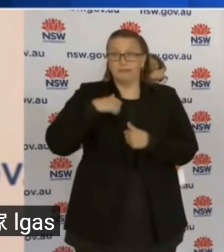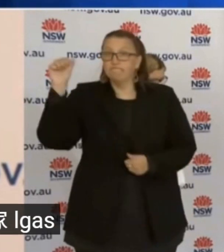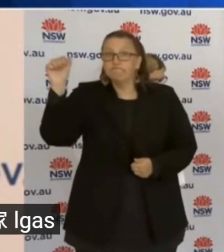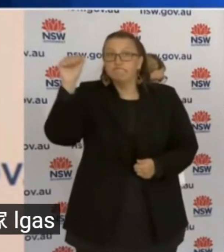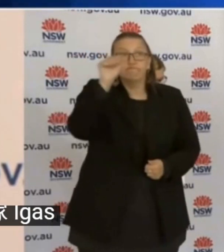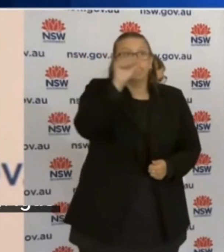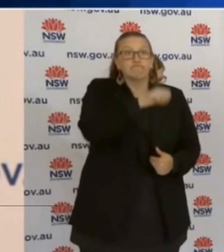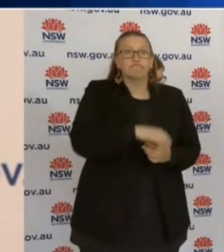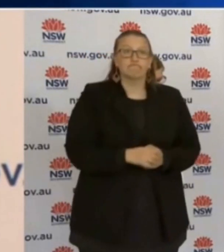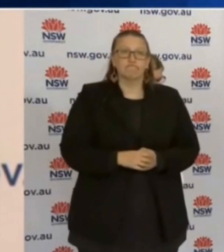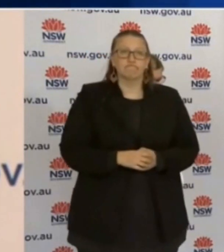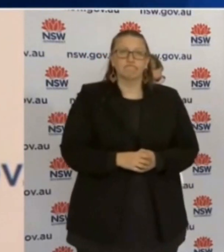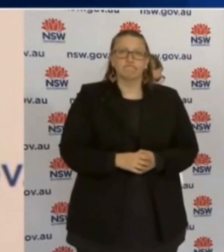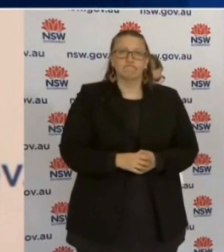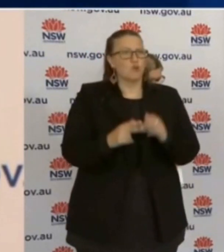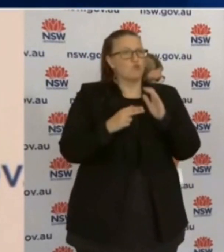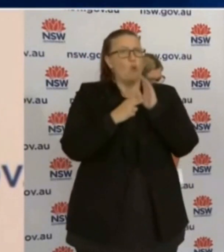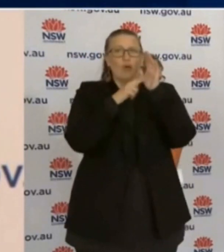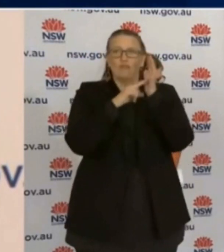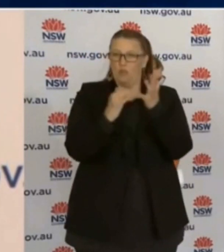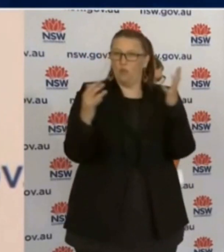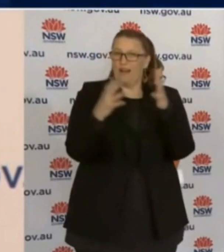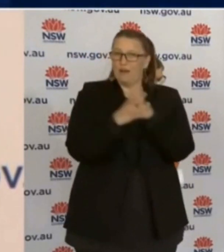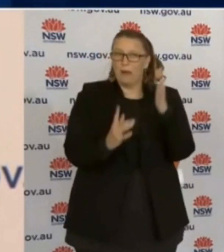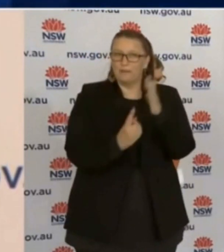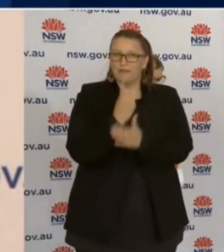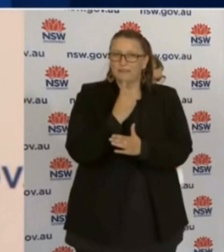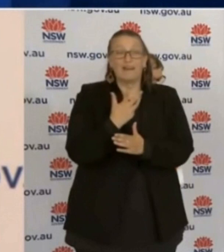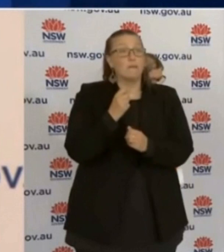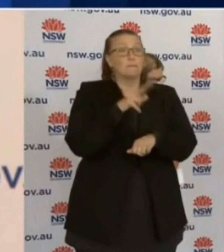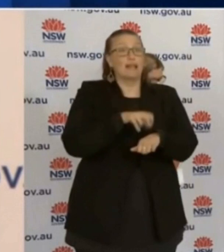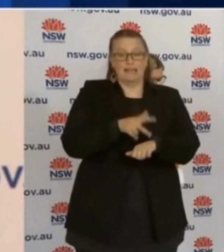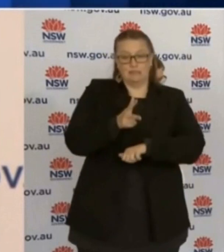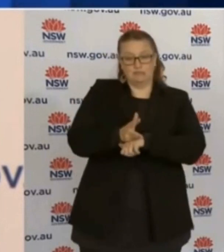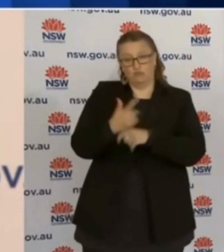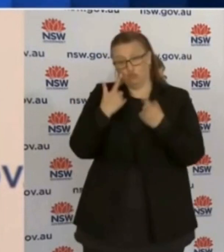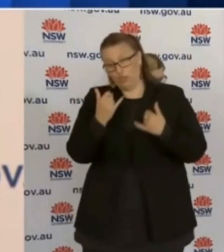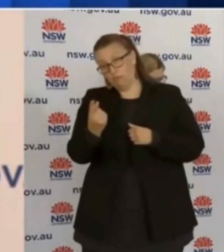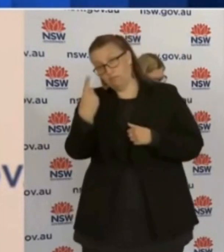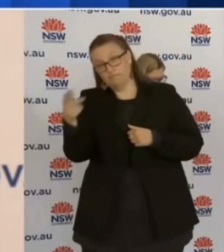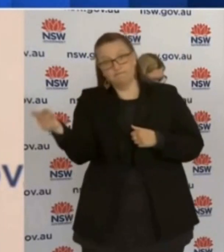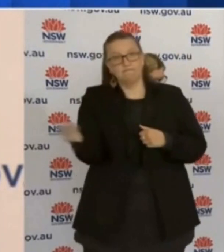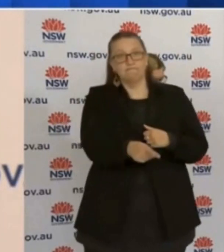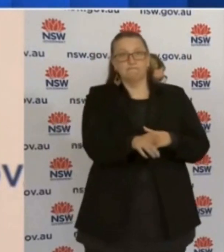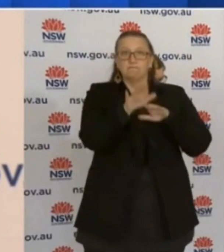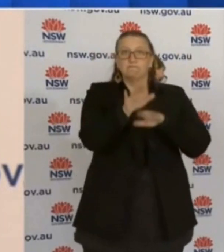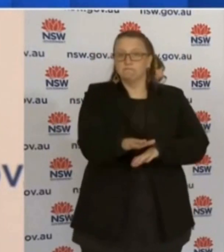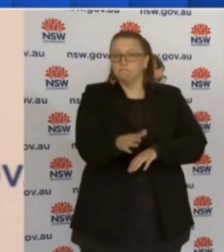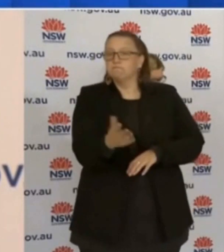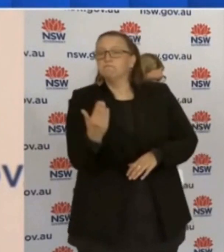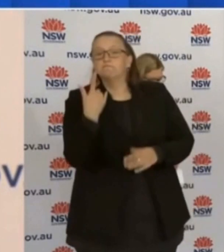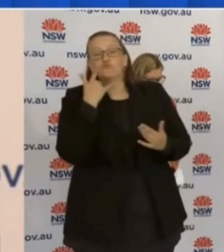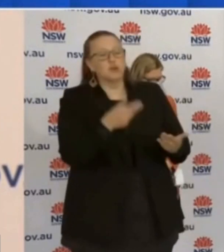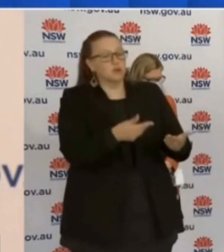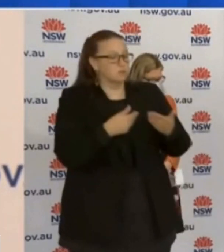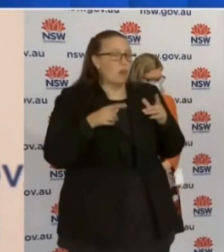hours, over 400 vehicles were stopped by police specifically for those breaches that might be occurring in and around